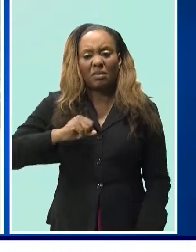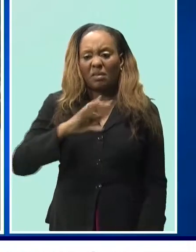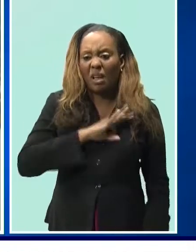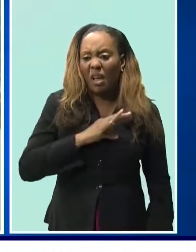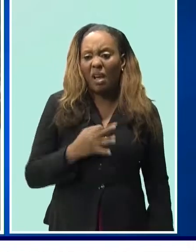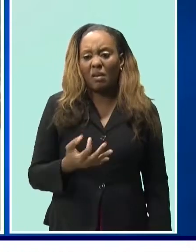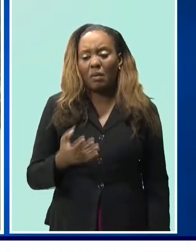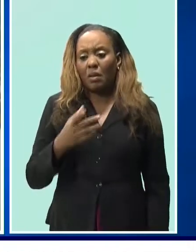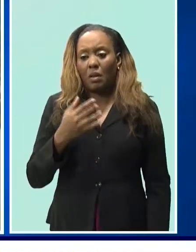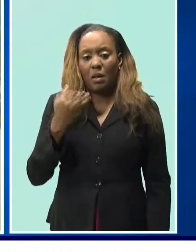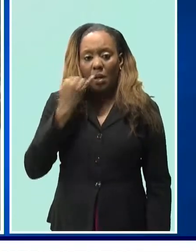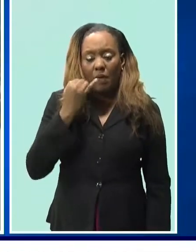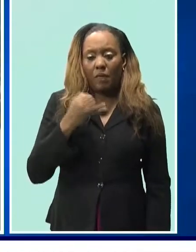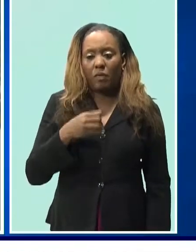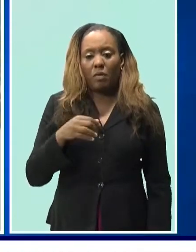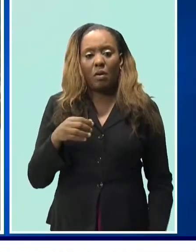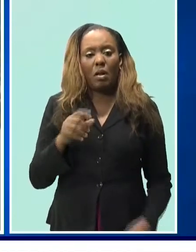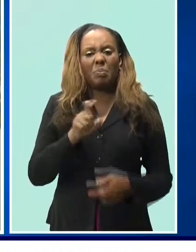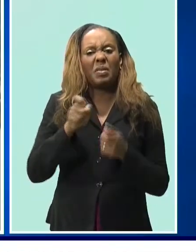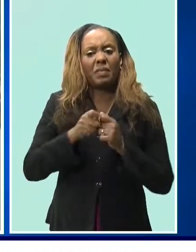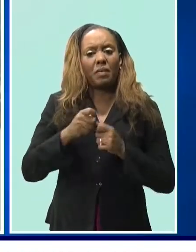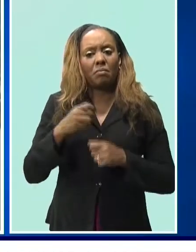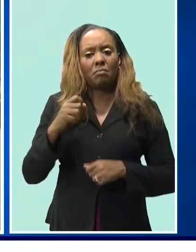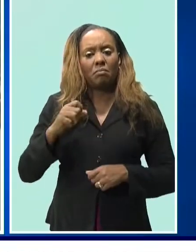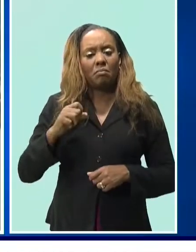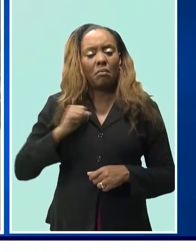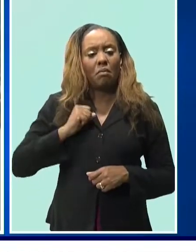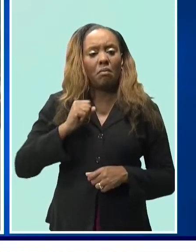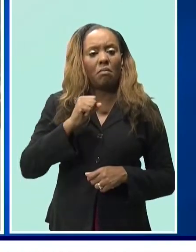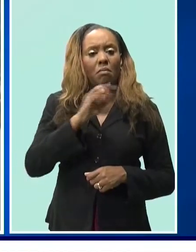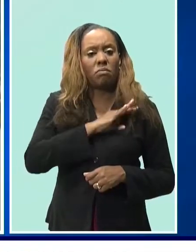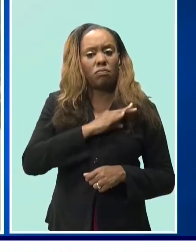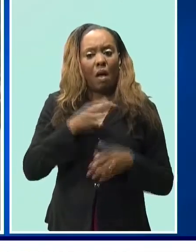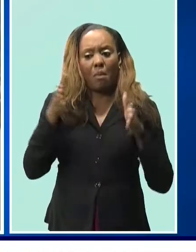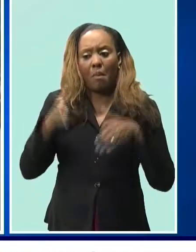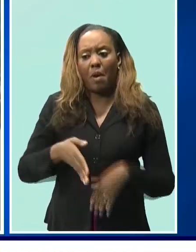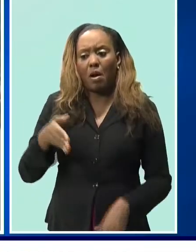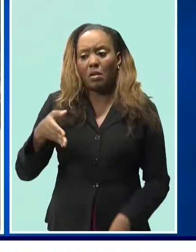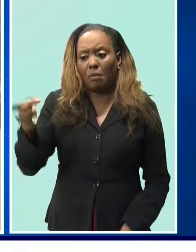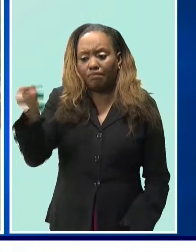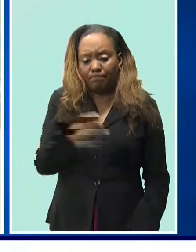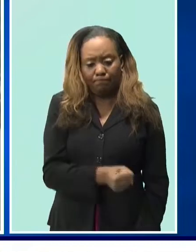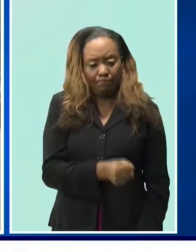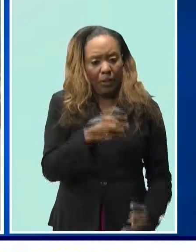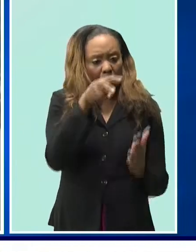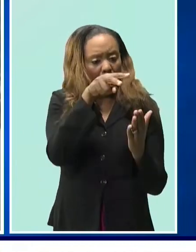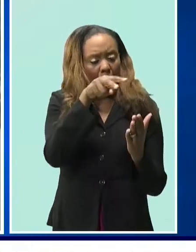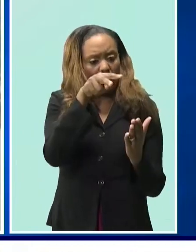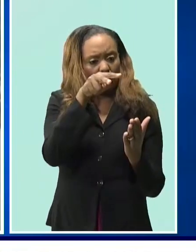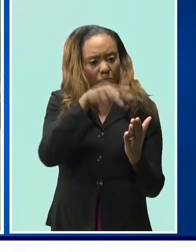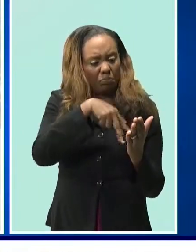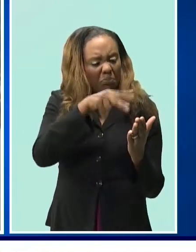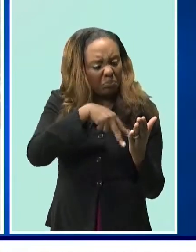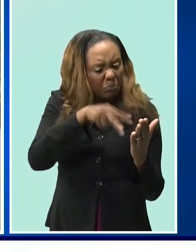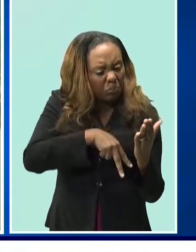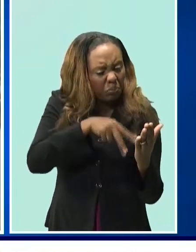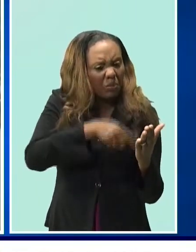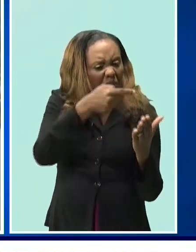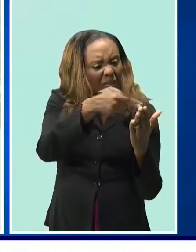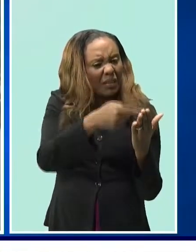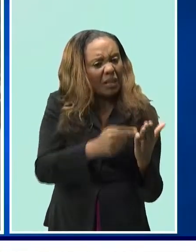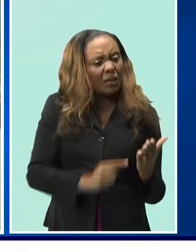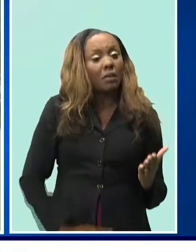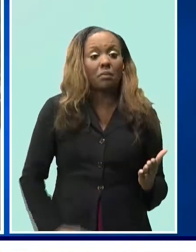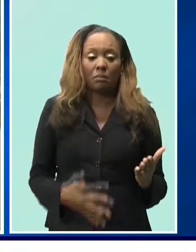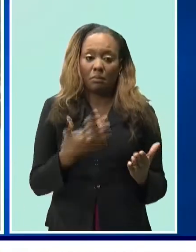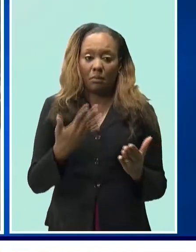the resources that the particular establishment has in place. But there will be the requirement to present your photo